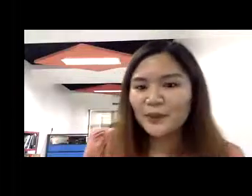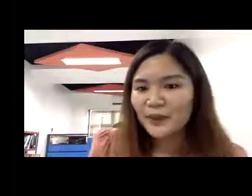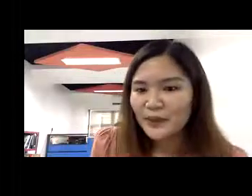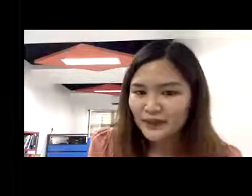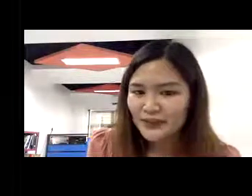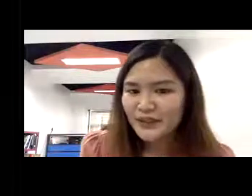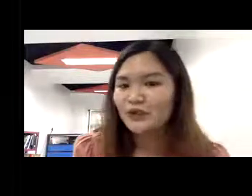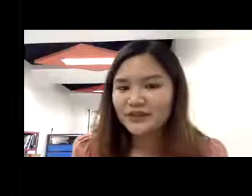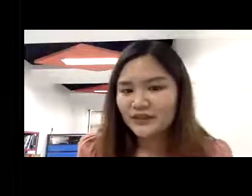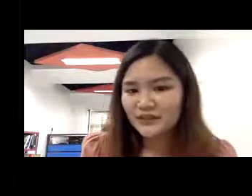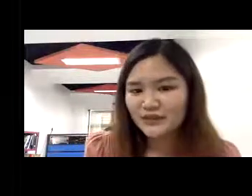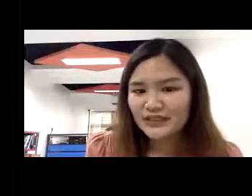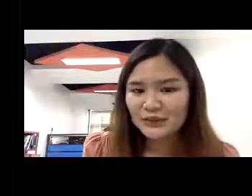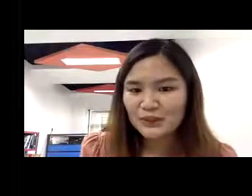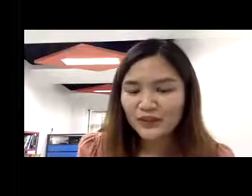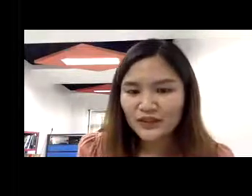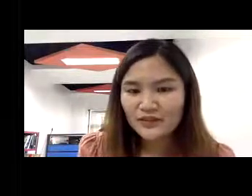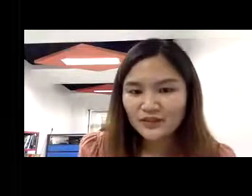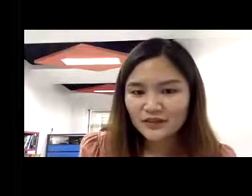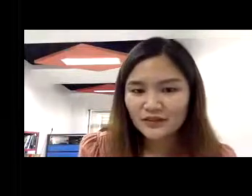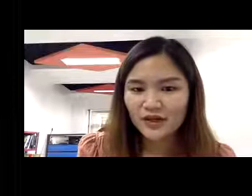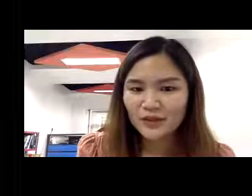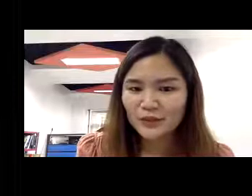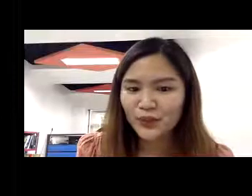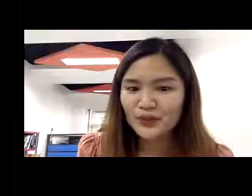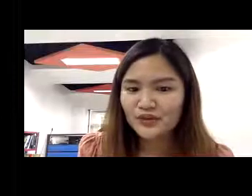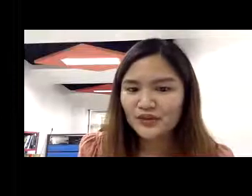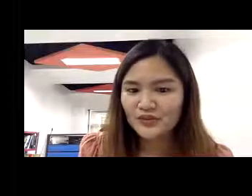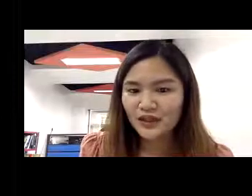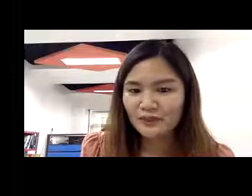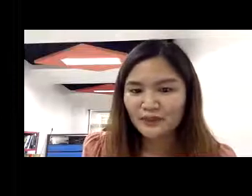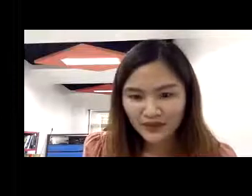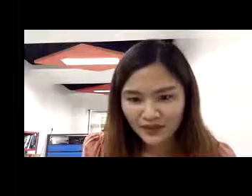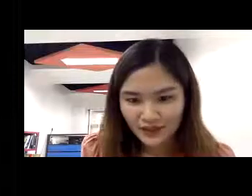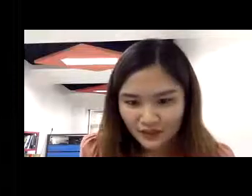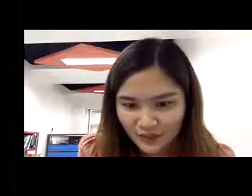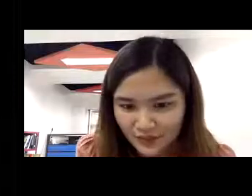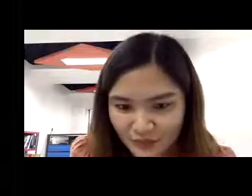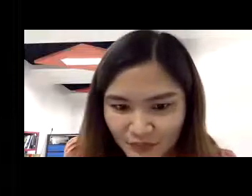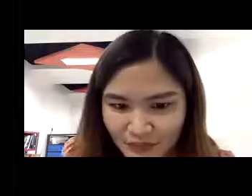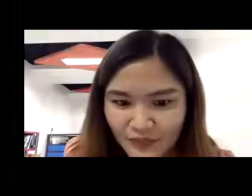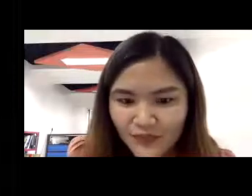So, ang pinakamarami is innovative, accessible. So, lalo na po ngayon na digital library.